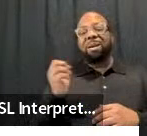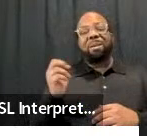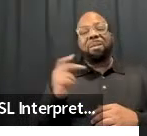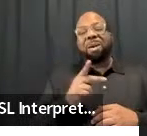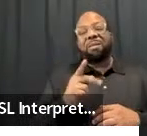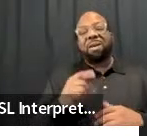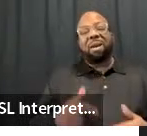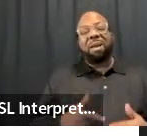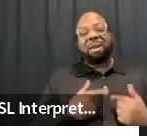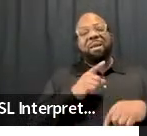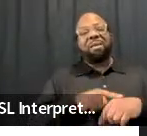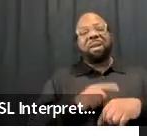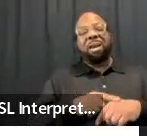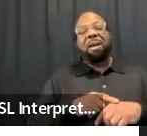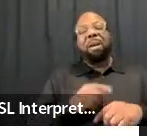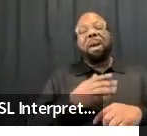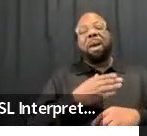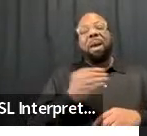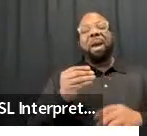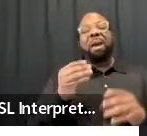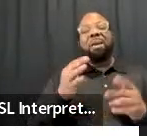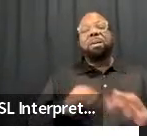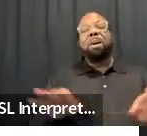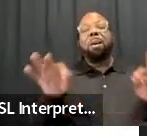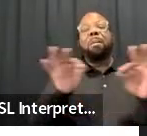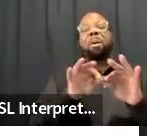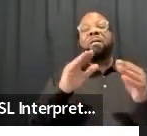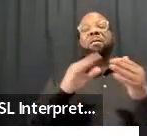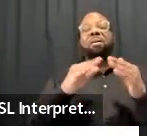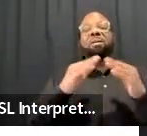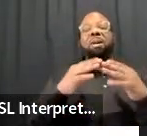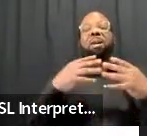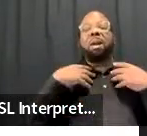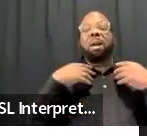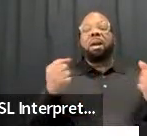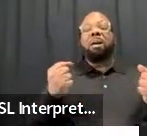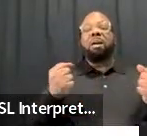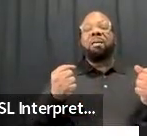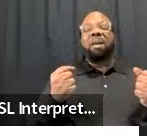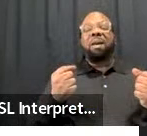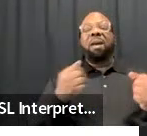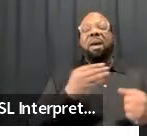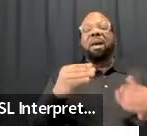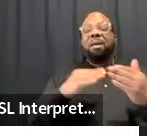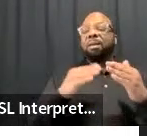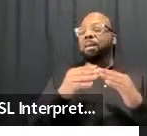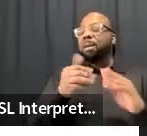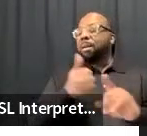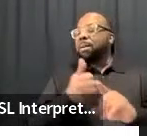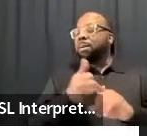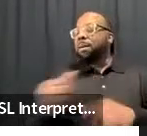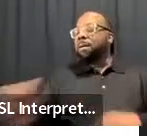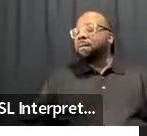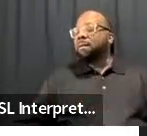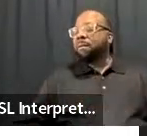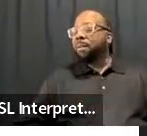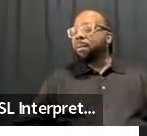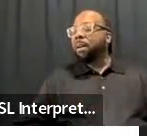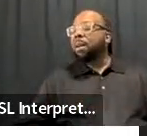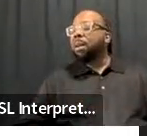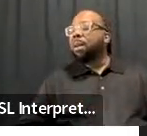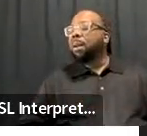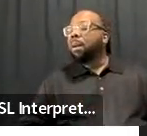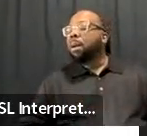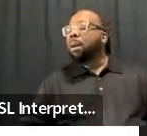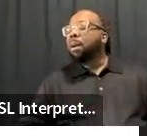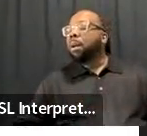so important for the city health of people and the city itself. Thank you so much. And it's a great question.